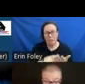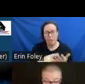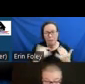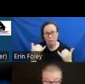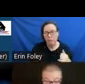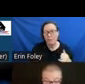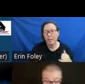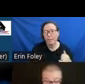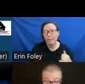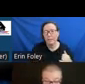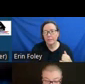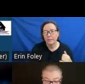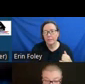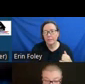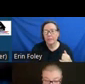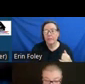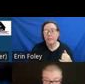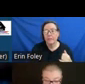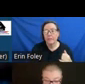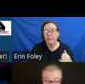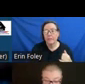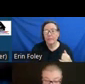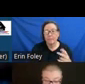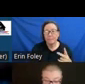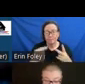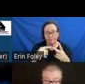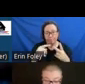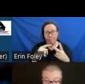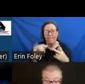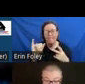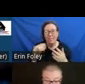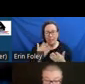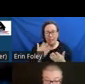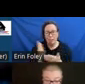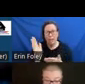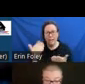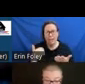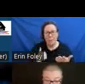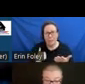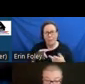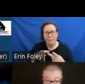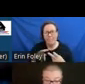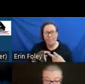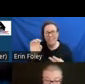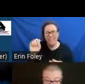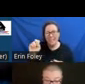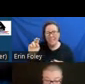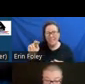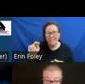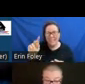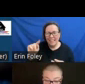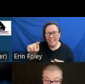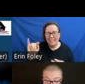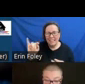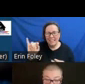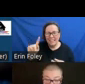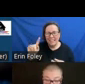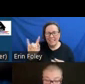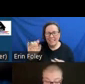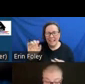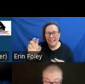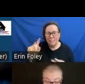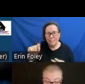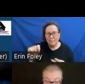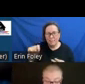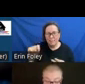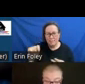Health State Plan Services are an entitlement, meaning if you meet the criteria, you are supposed to get it and there is not supposed